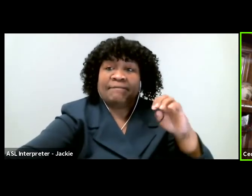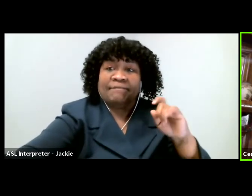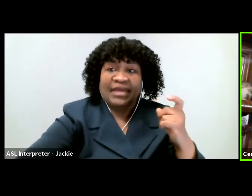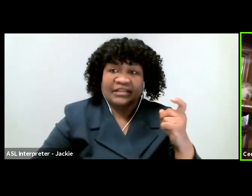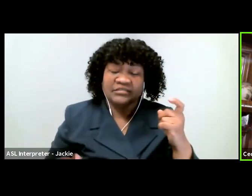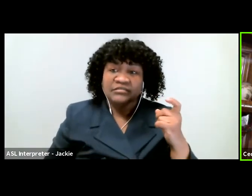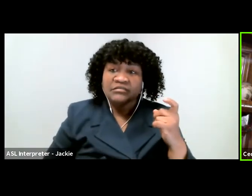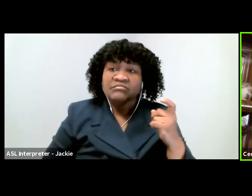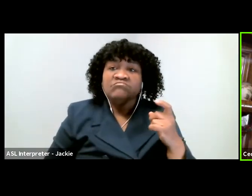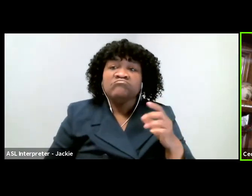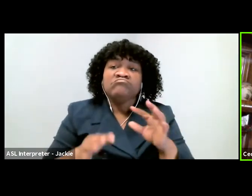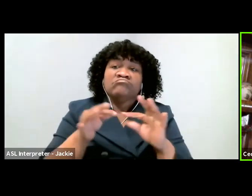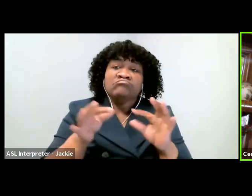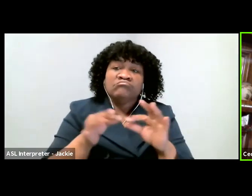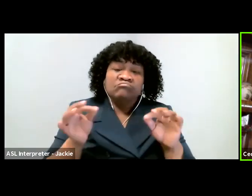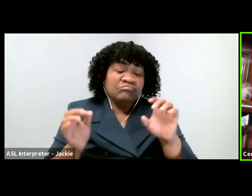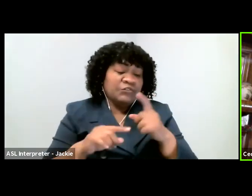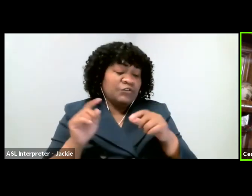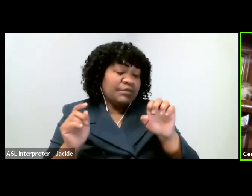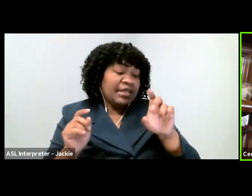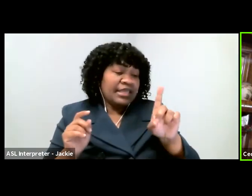Starts off with a quote from Ed Roberson.